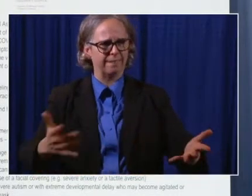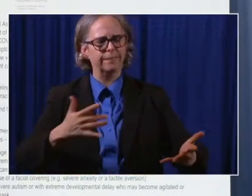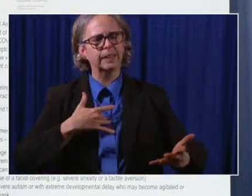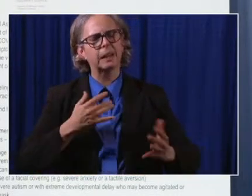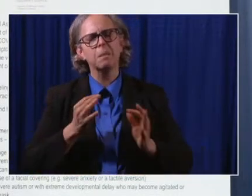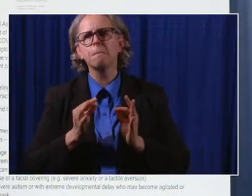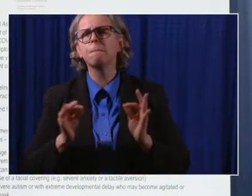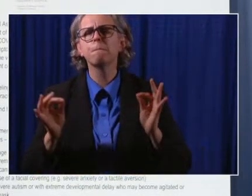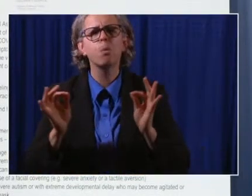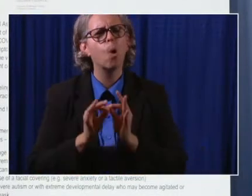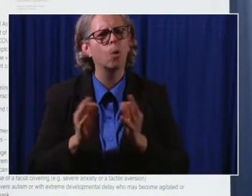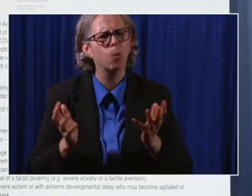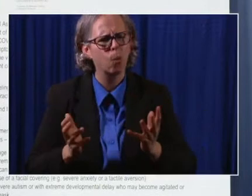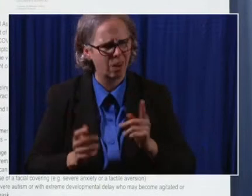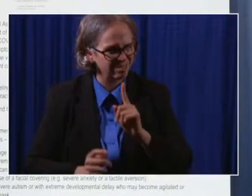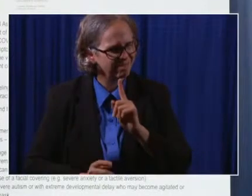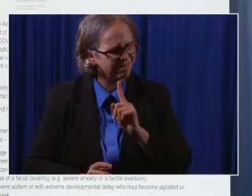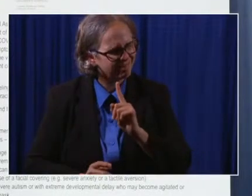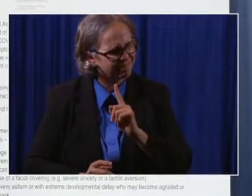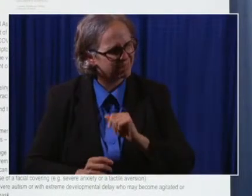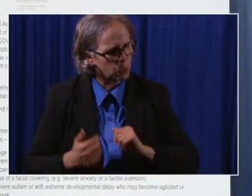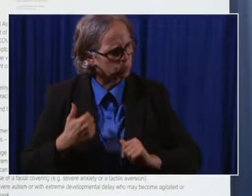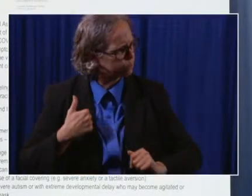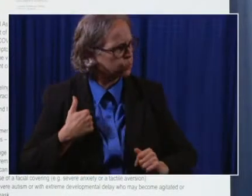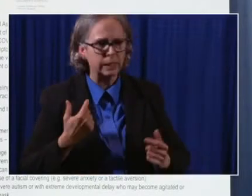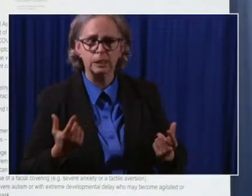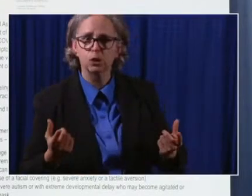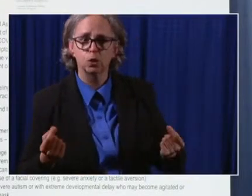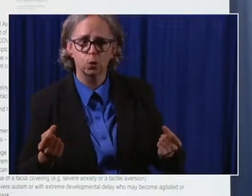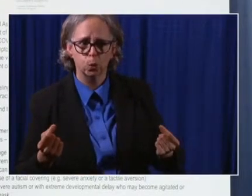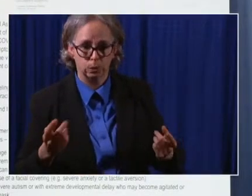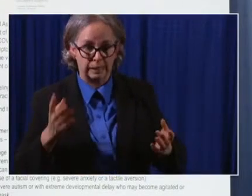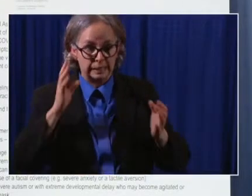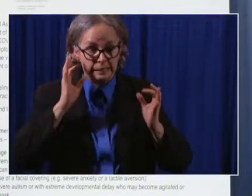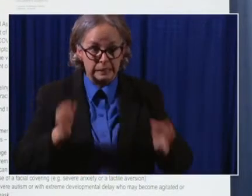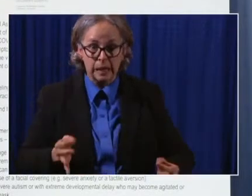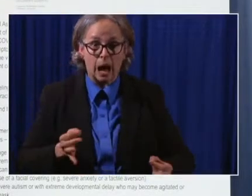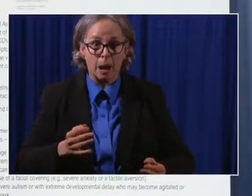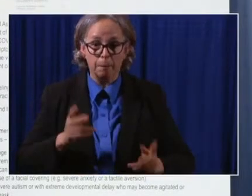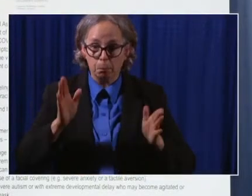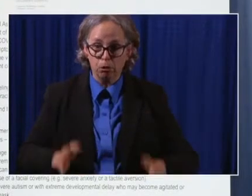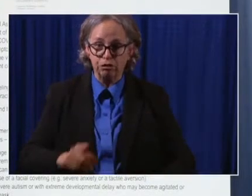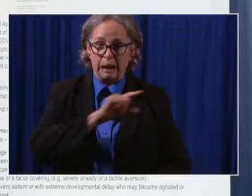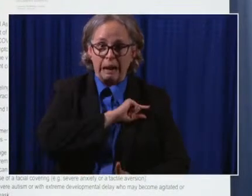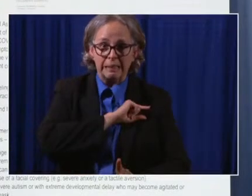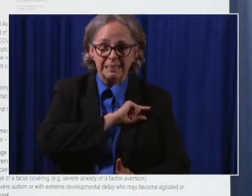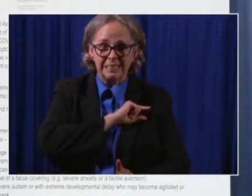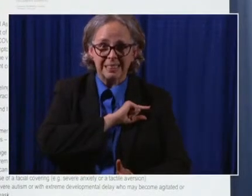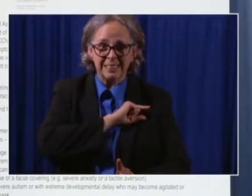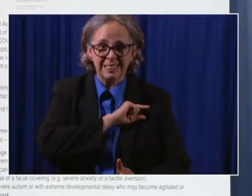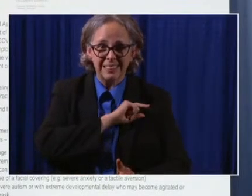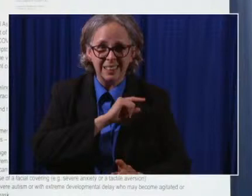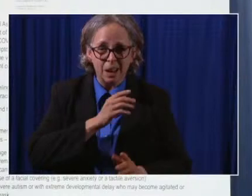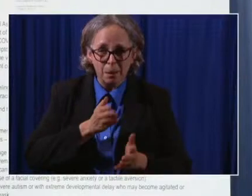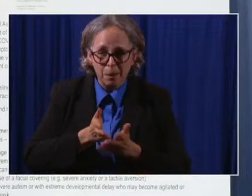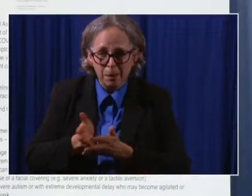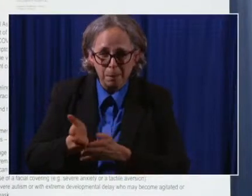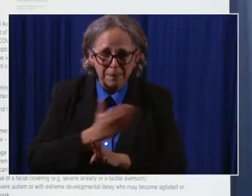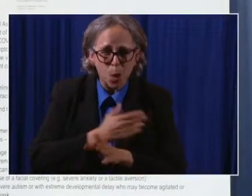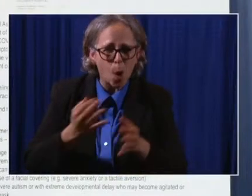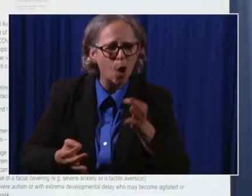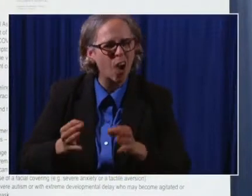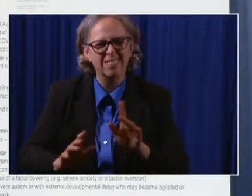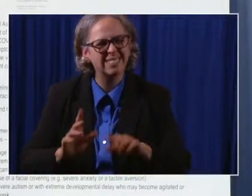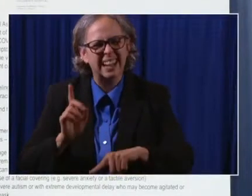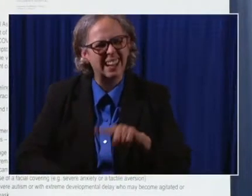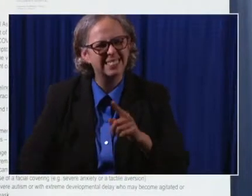leap to any kind of conclusions or guilt by association. If you went back to what the U.S. Attorney was asked,